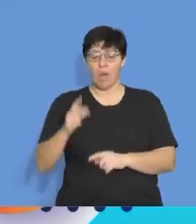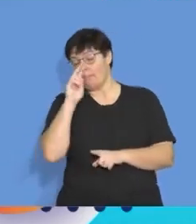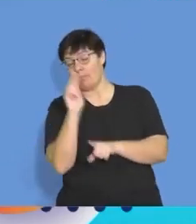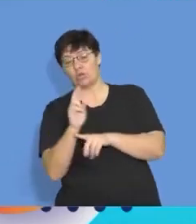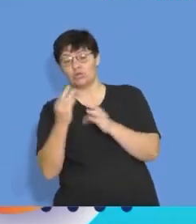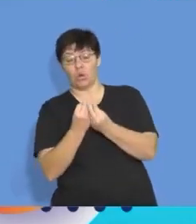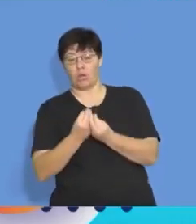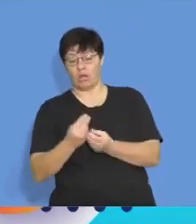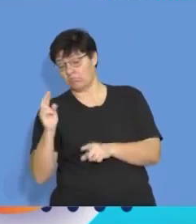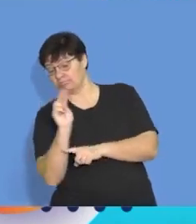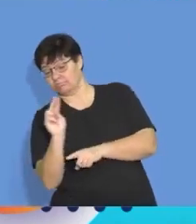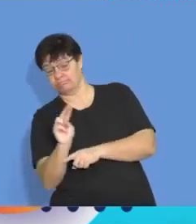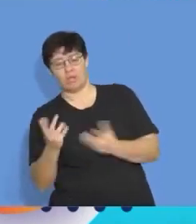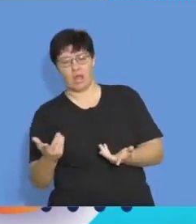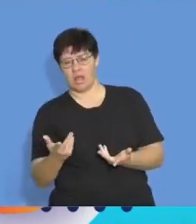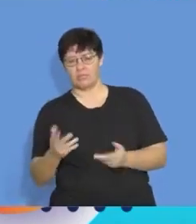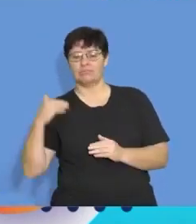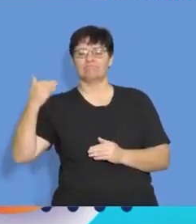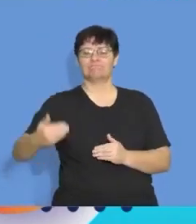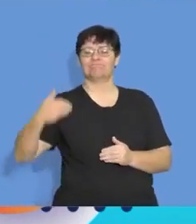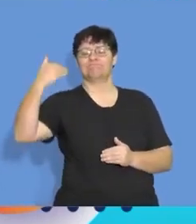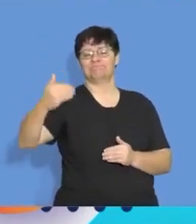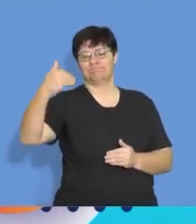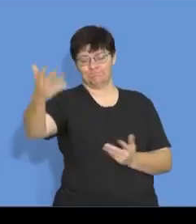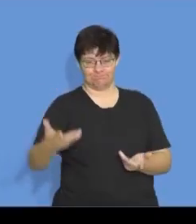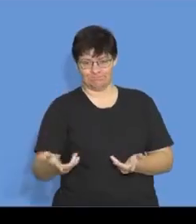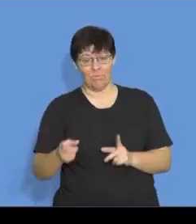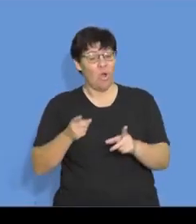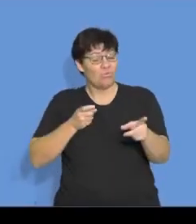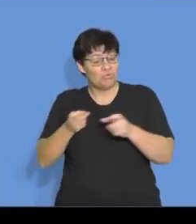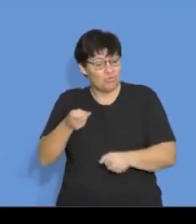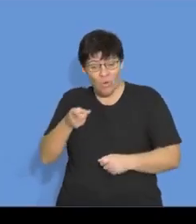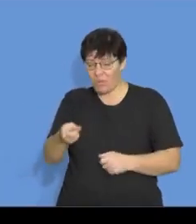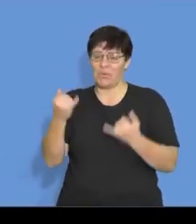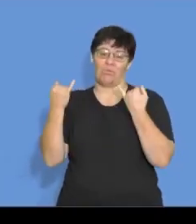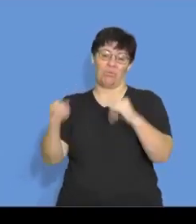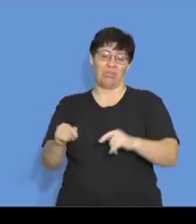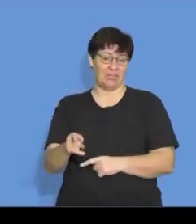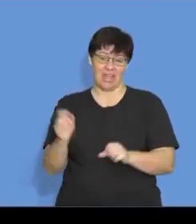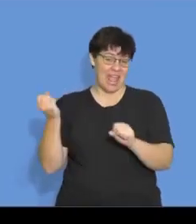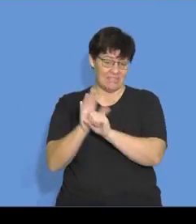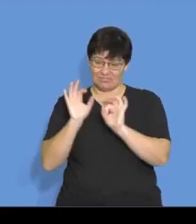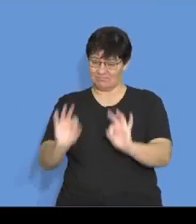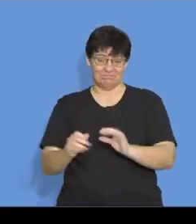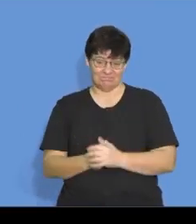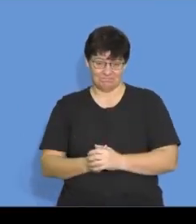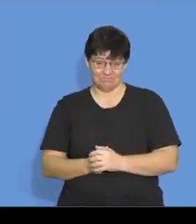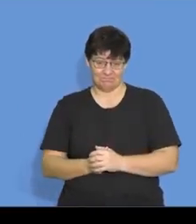doing it periodically. And therefore, your control over your stock is not effective. Number